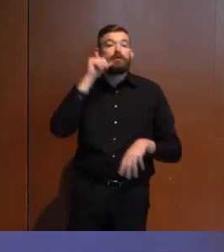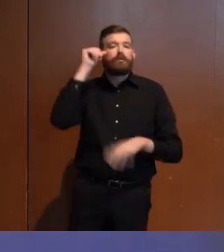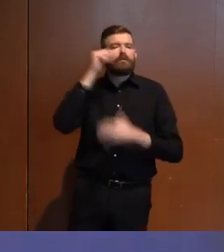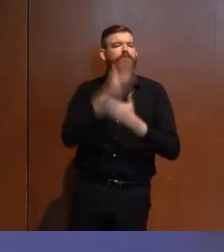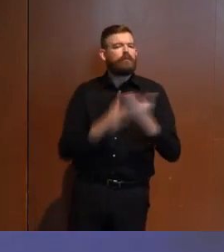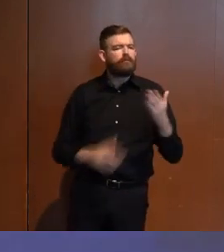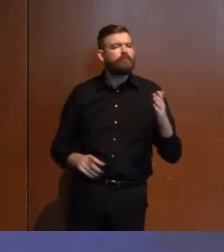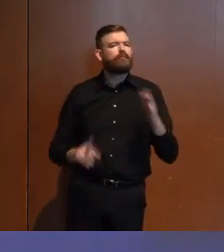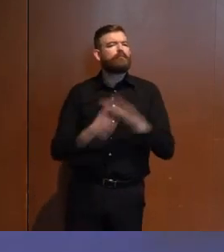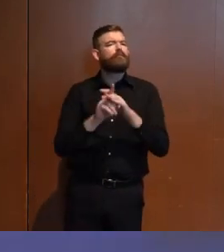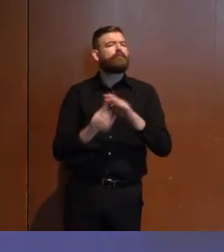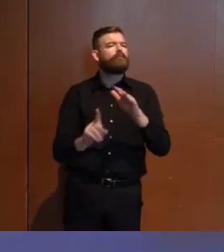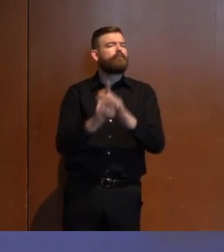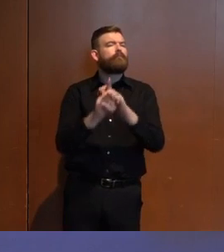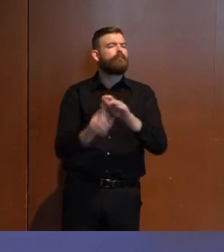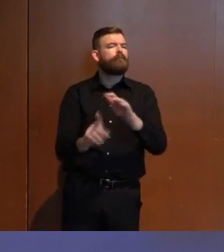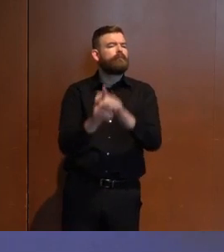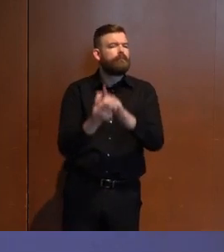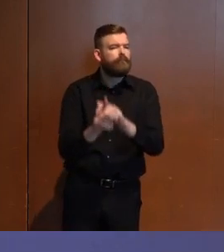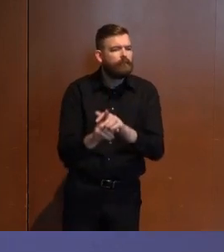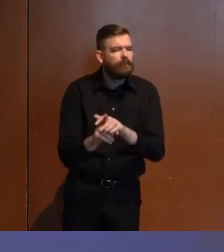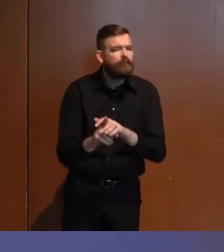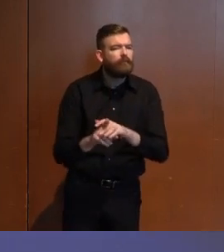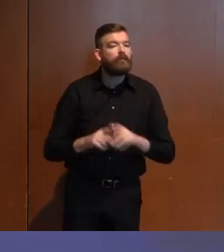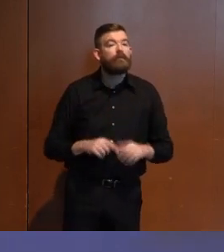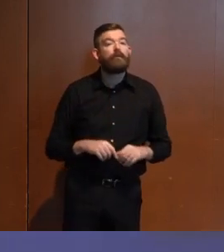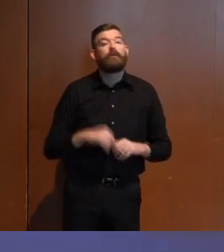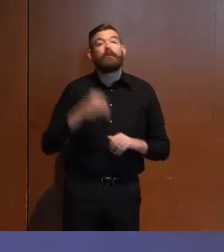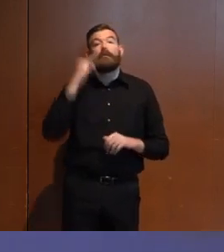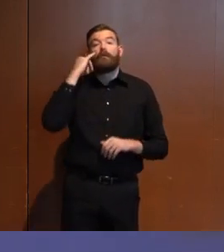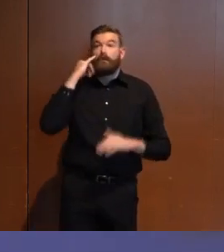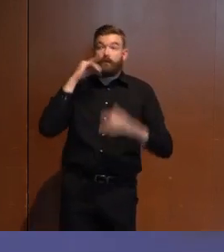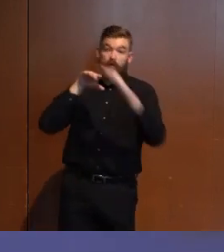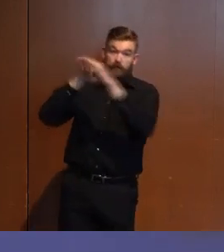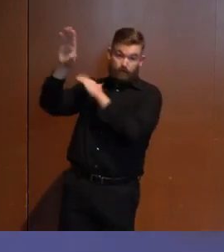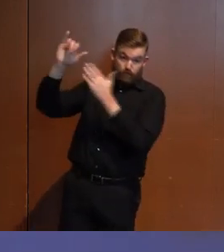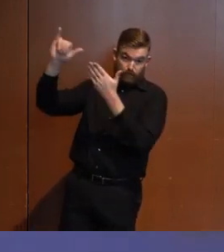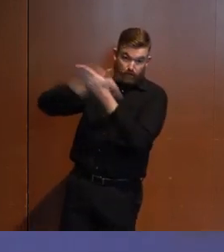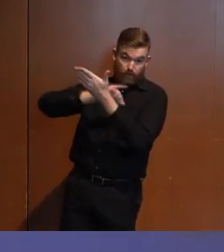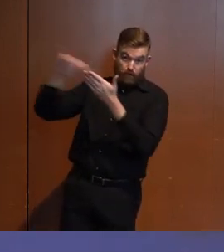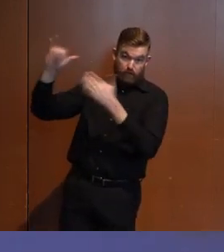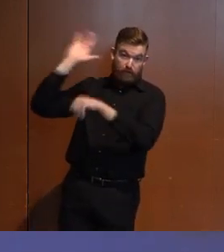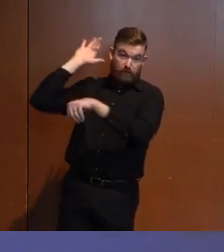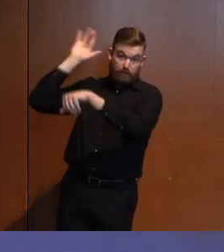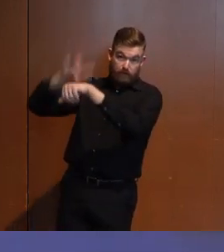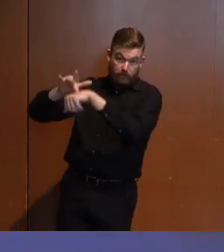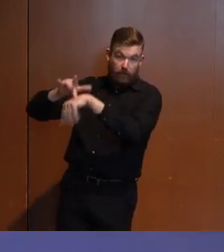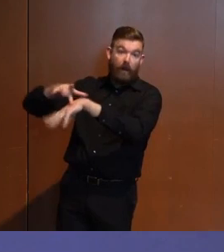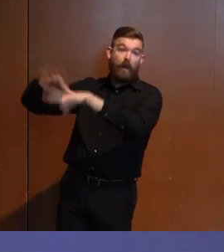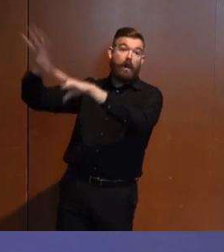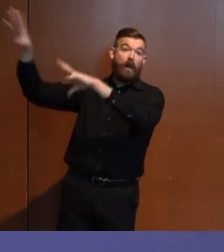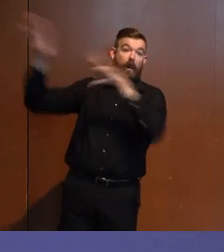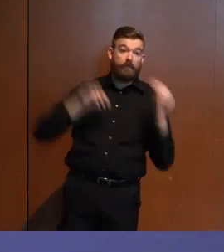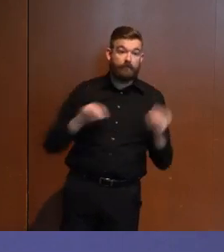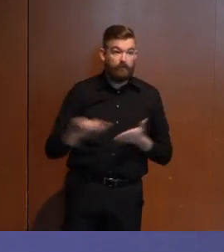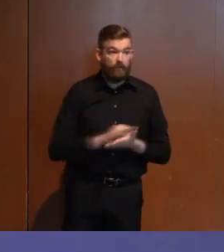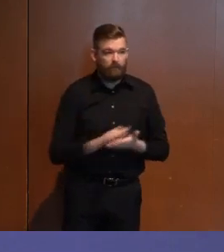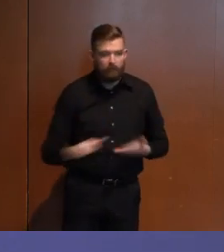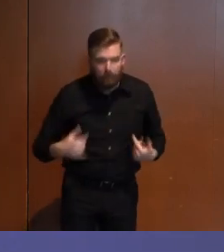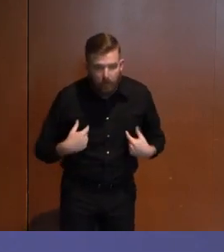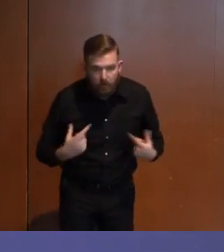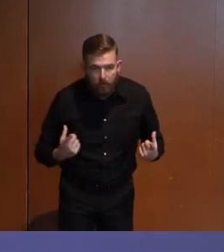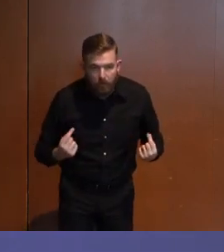this question of if you've been in New York, what should your habit be when you leave New York? And I think we've addressed that. The other one,